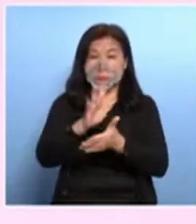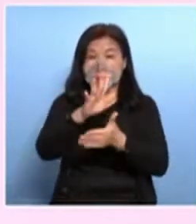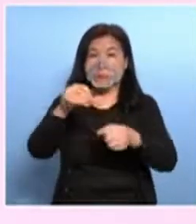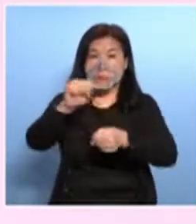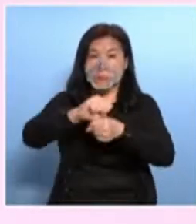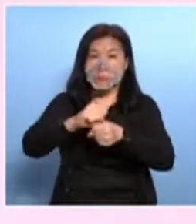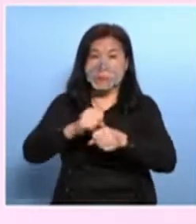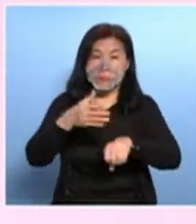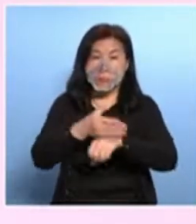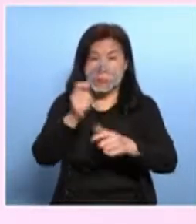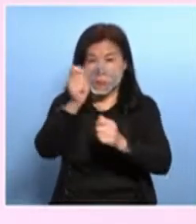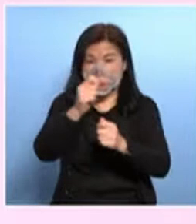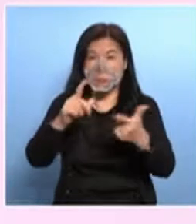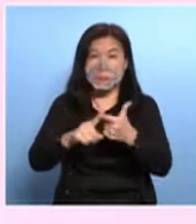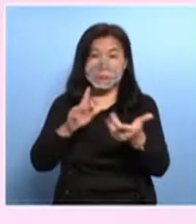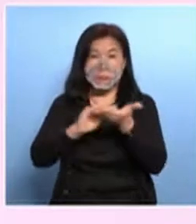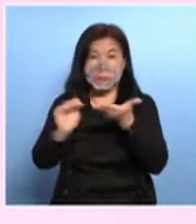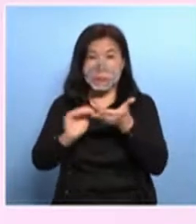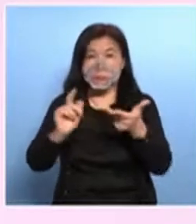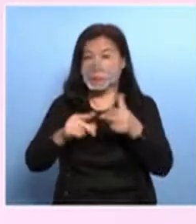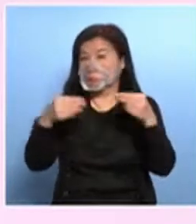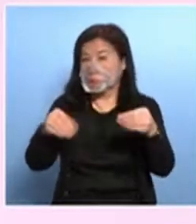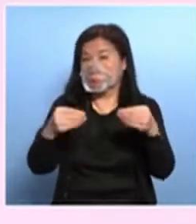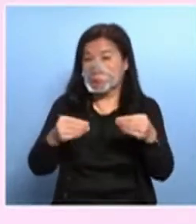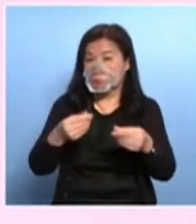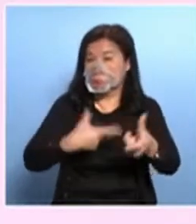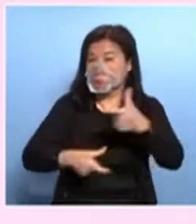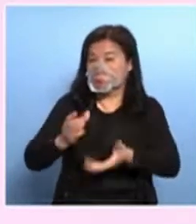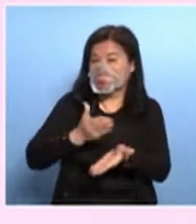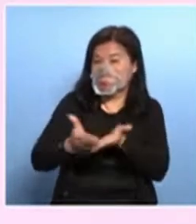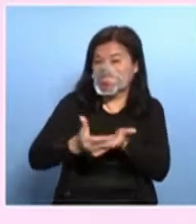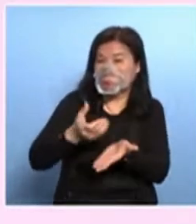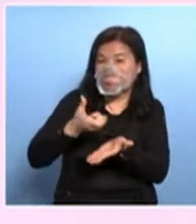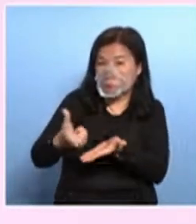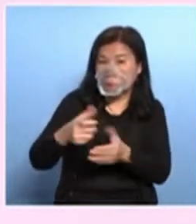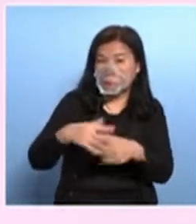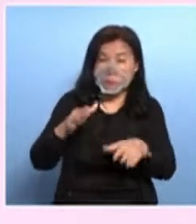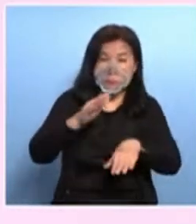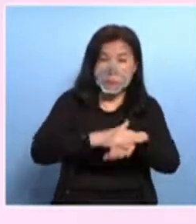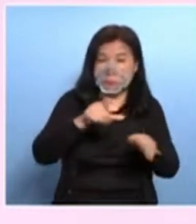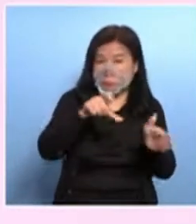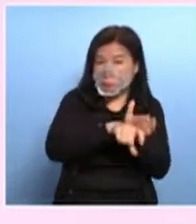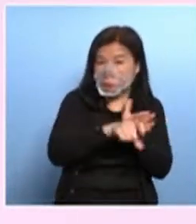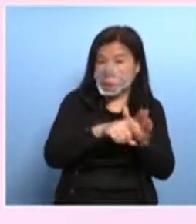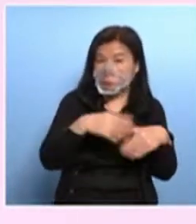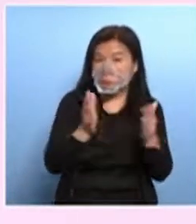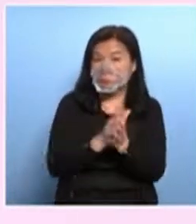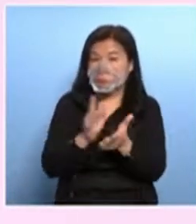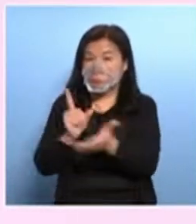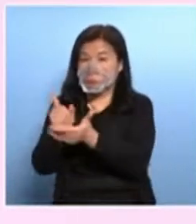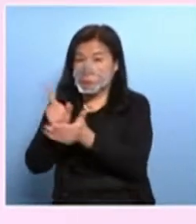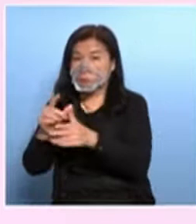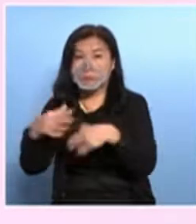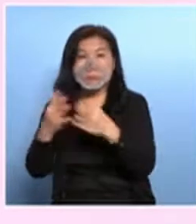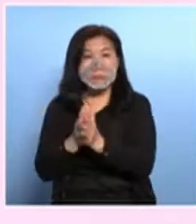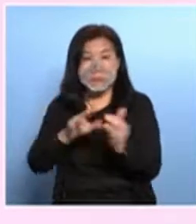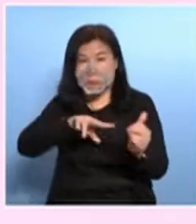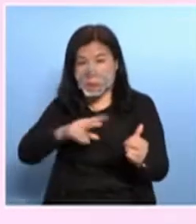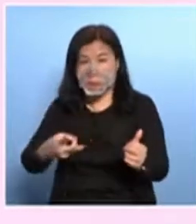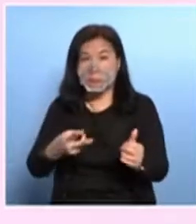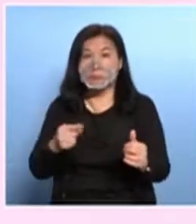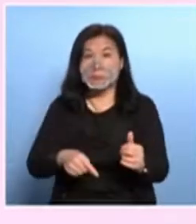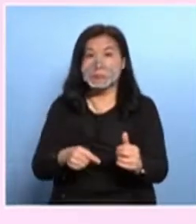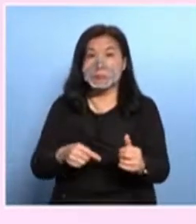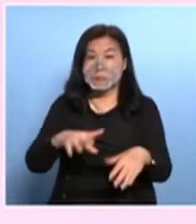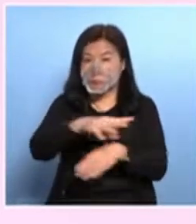has significantly increased the recurrent expenditure on social welfare, healthcare, and education. Based on the revised estimates for the current